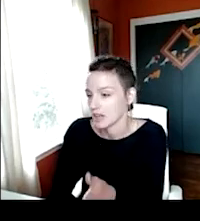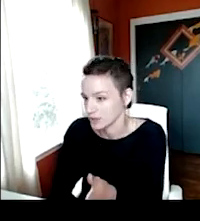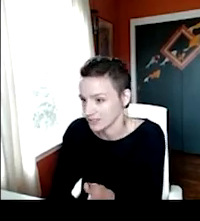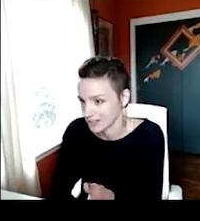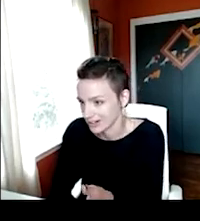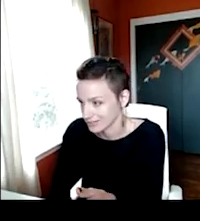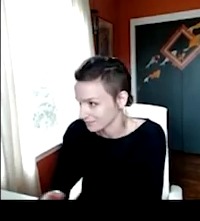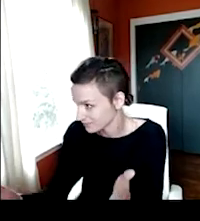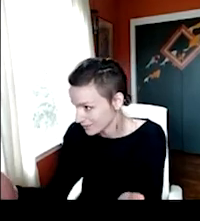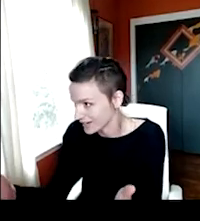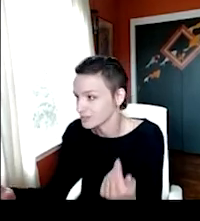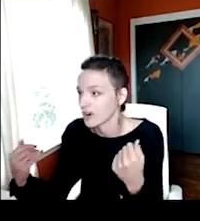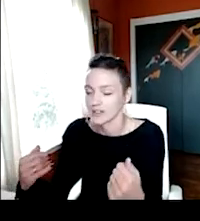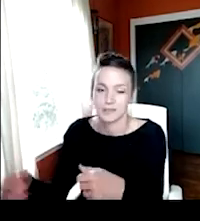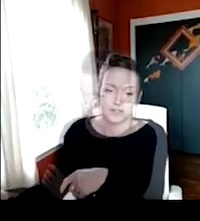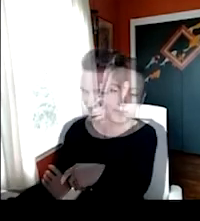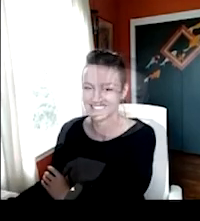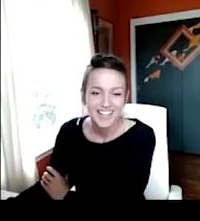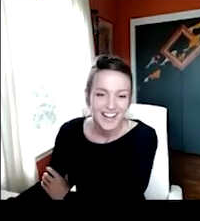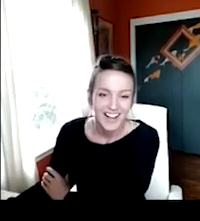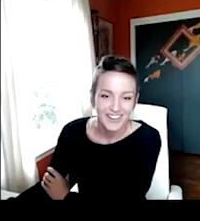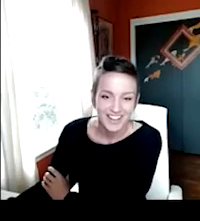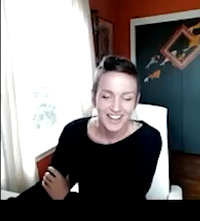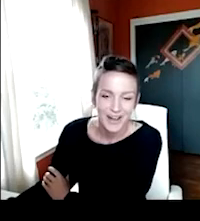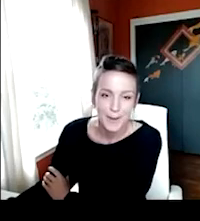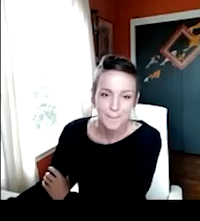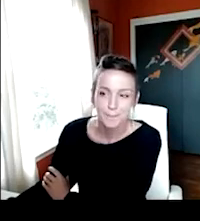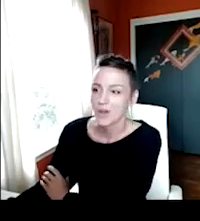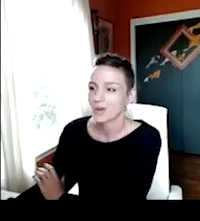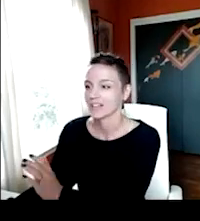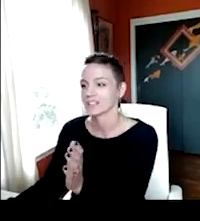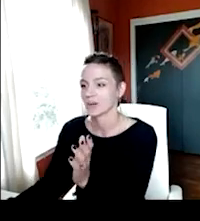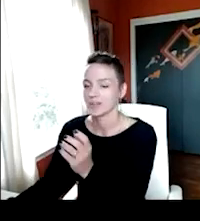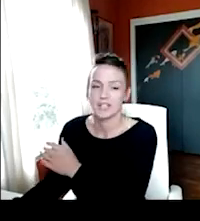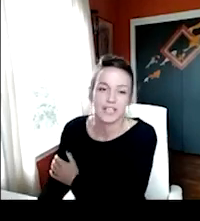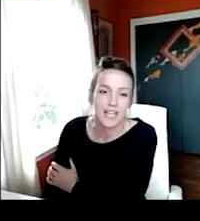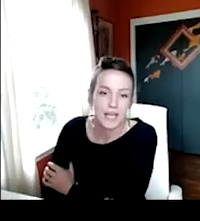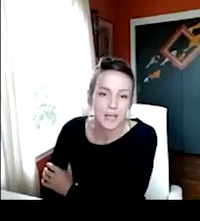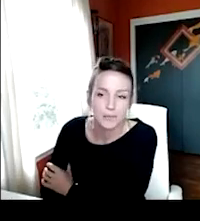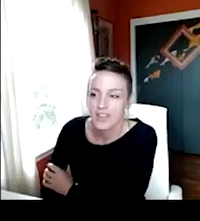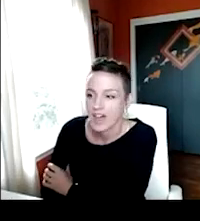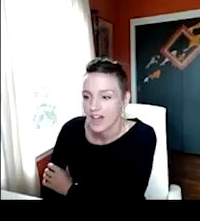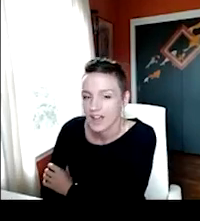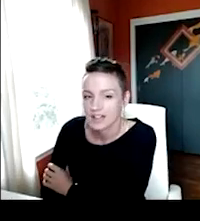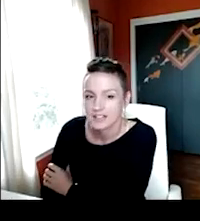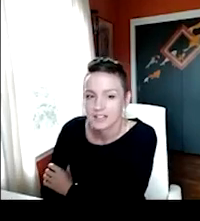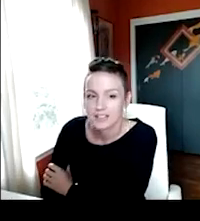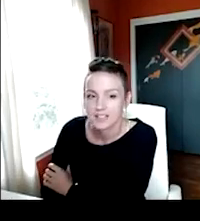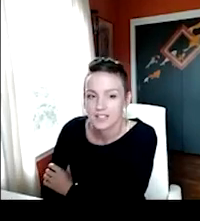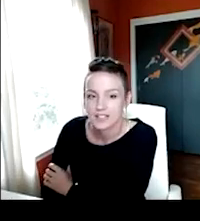We can help you get started, right? We're drawing them in. Okay. Okay. So we need a game